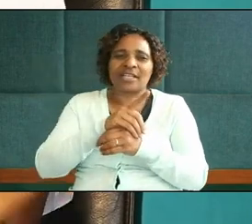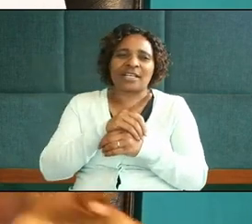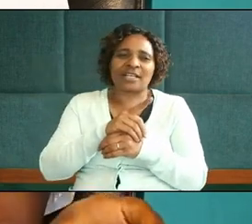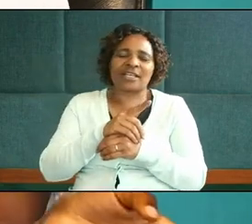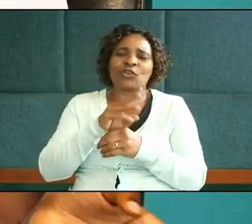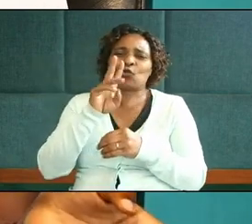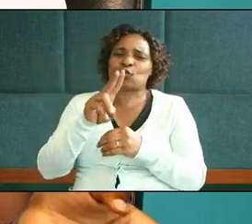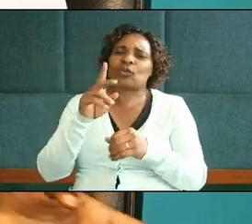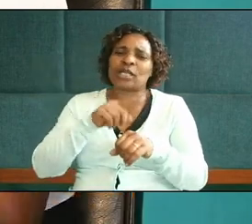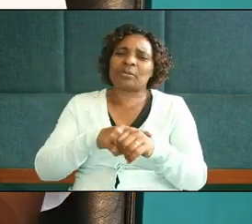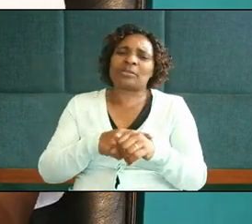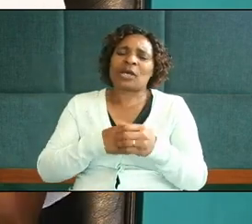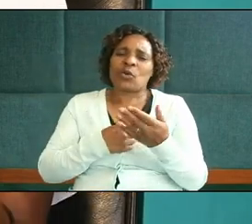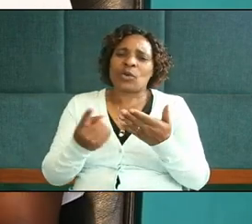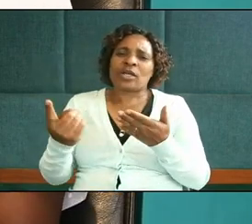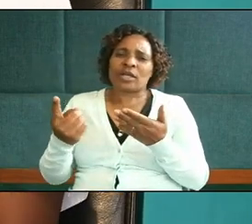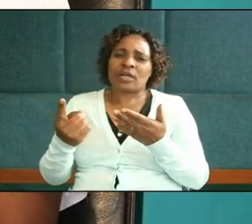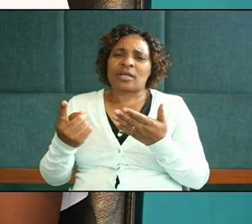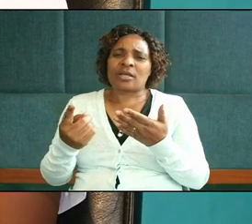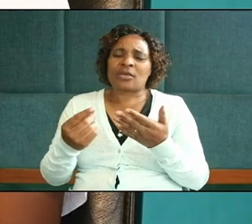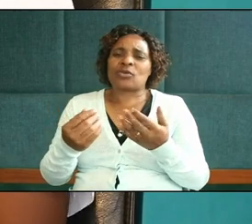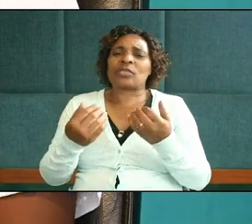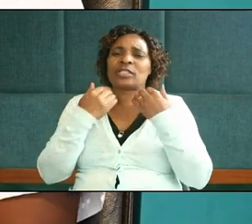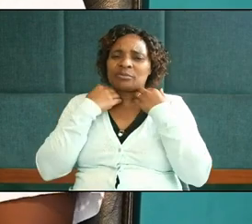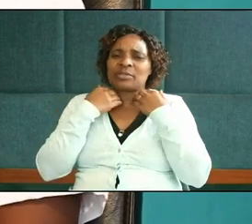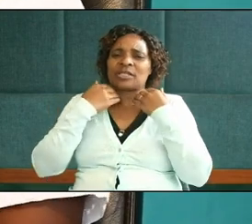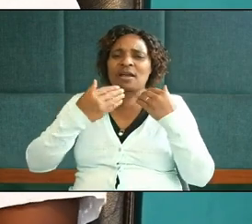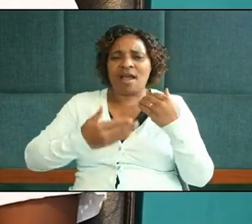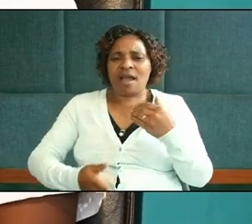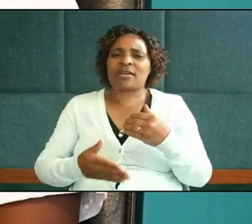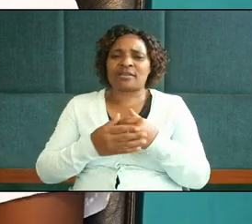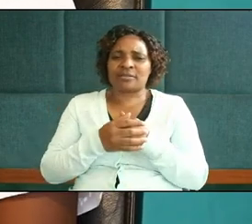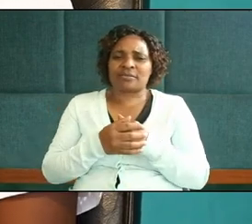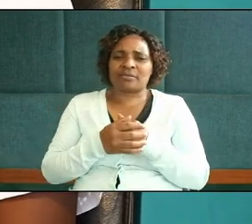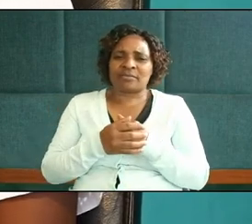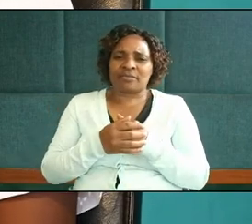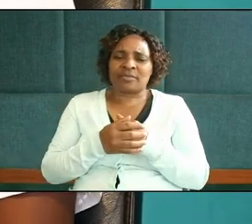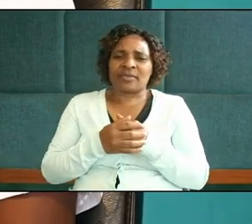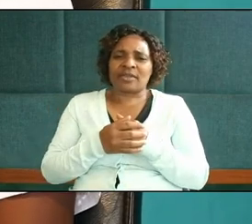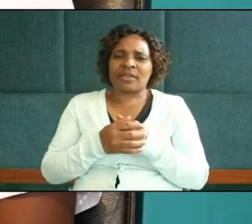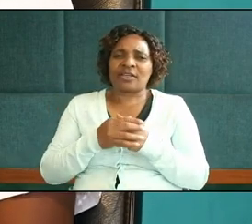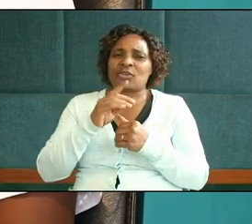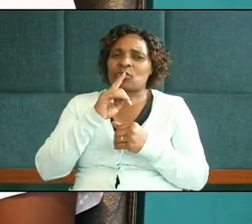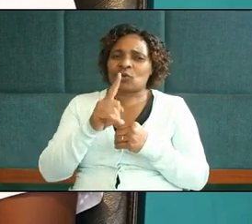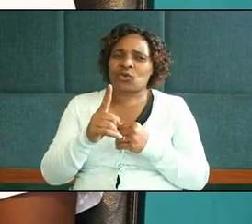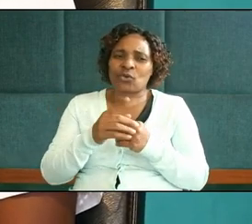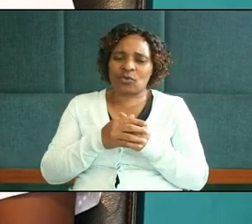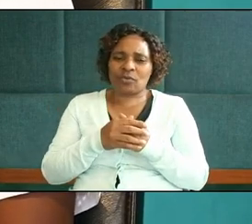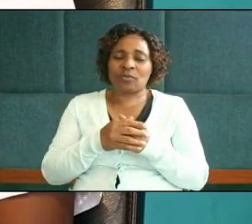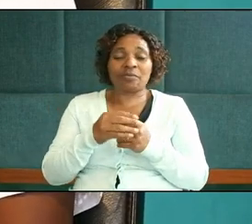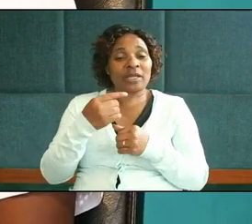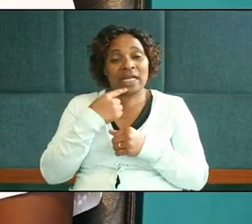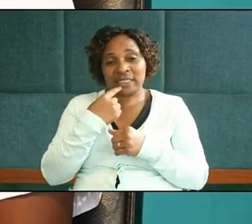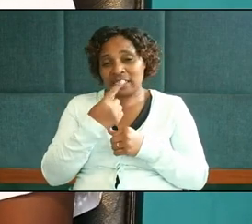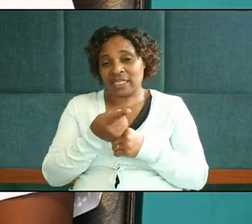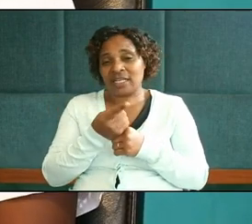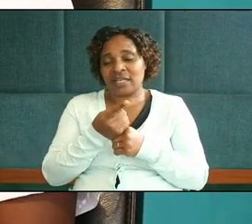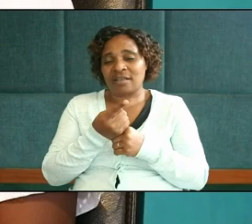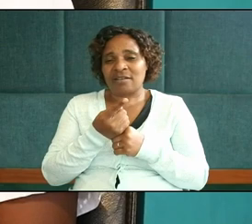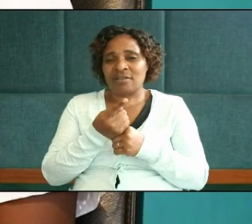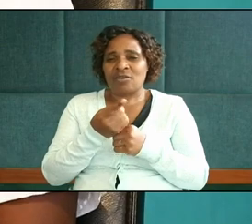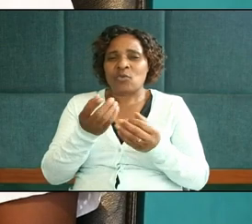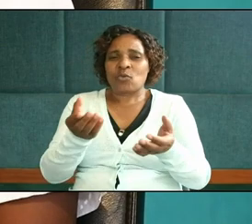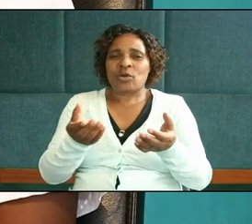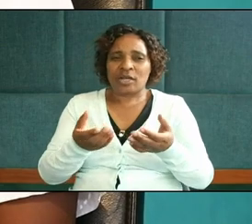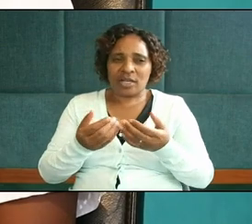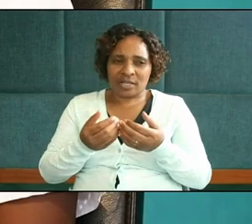Like twice in a week, you'd be sleeping hungry because you're sick of mini lijikata. So I'd say that we